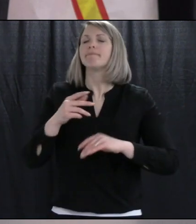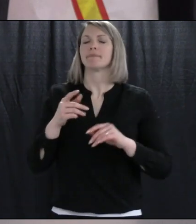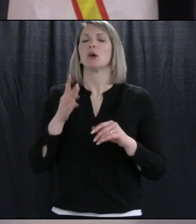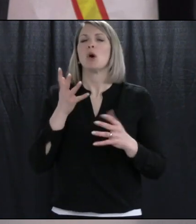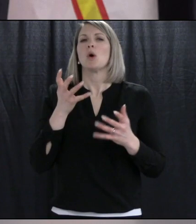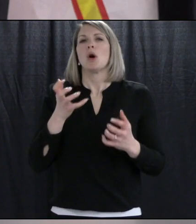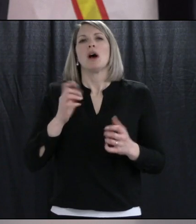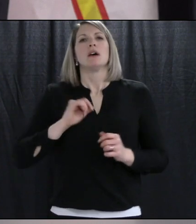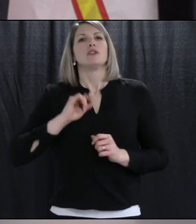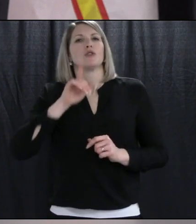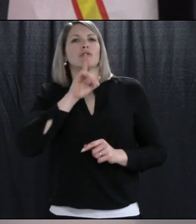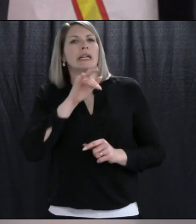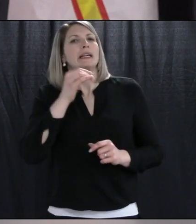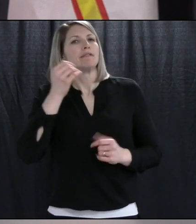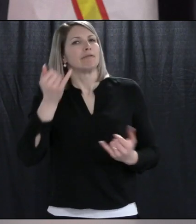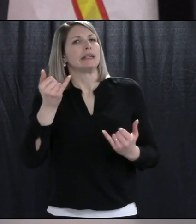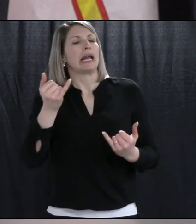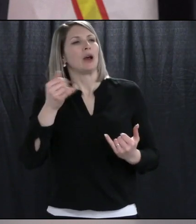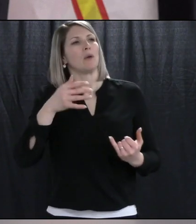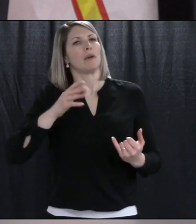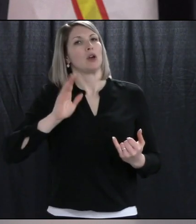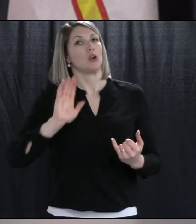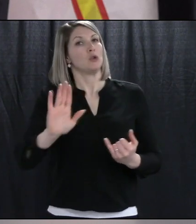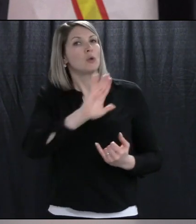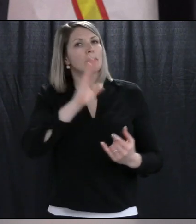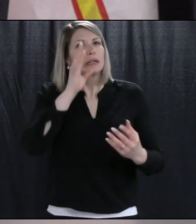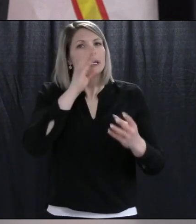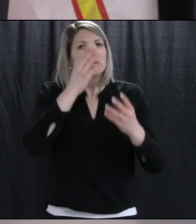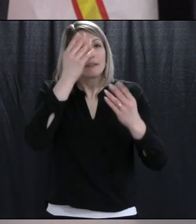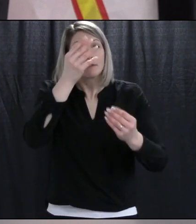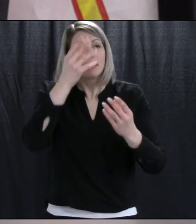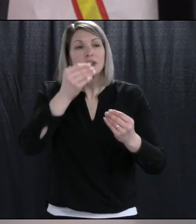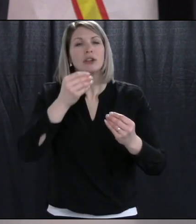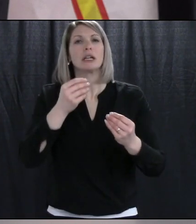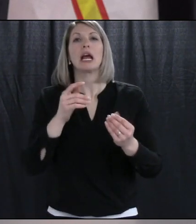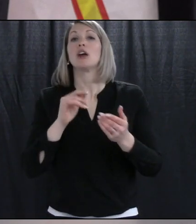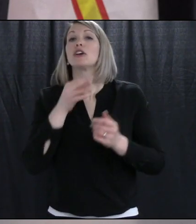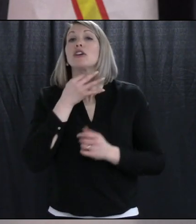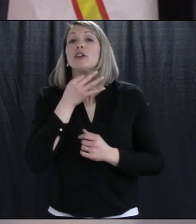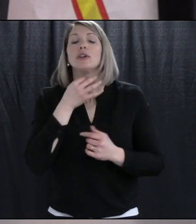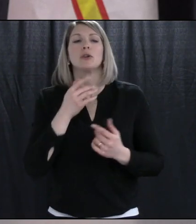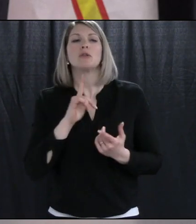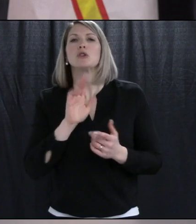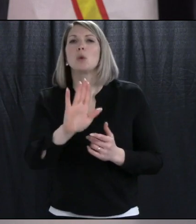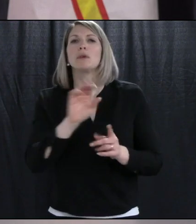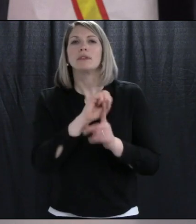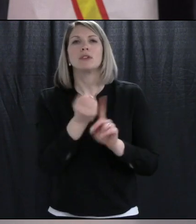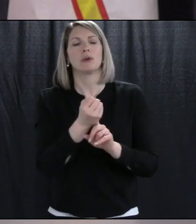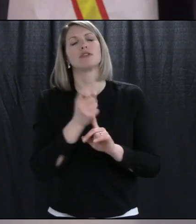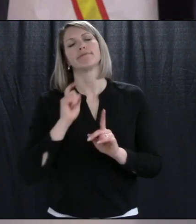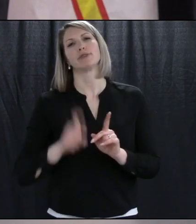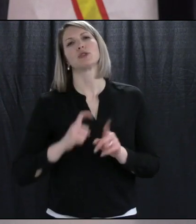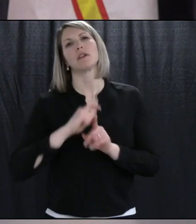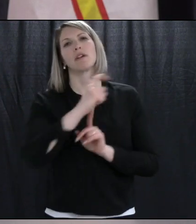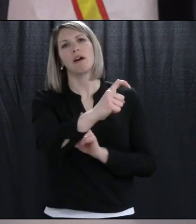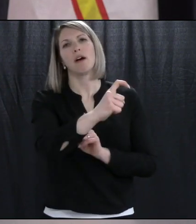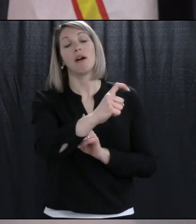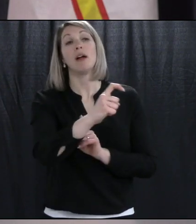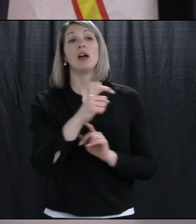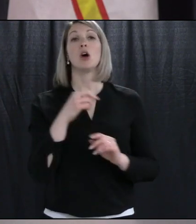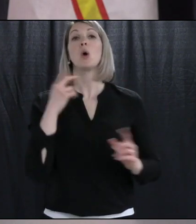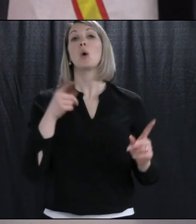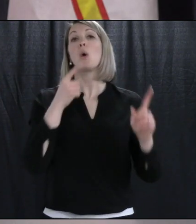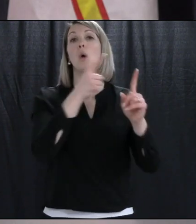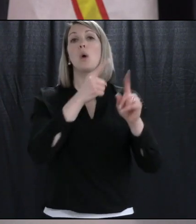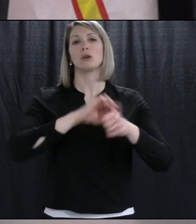protect Newfoundlanders and Labradorians. Gather this information so we can protect the people that live here in this province today and slow down the